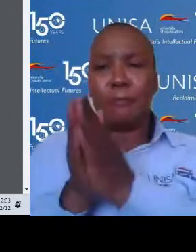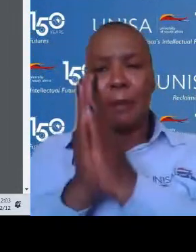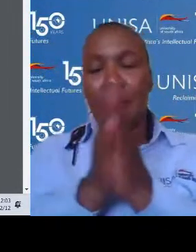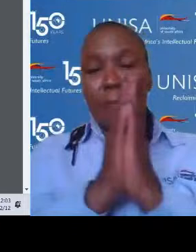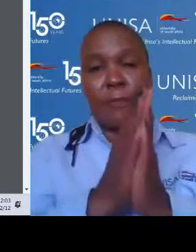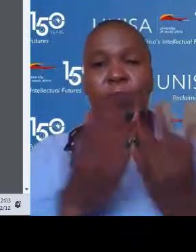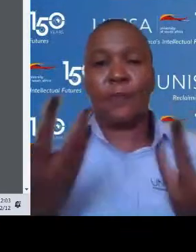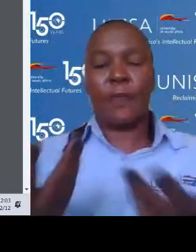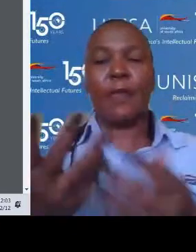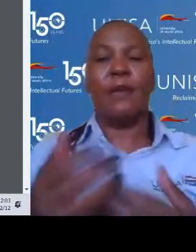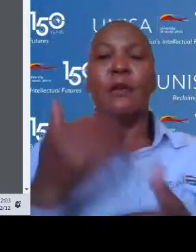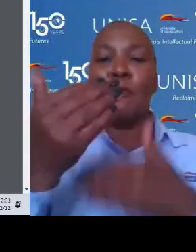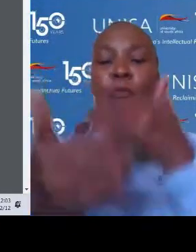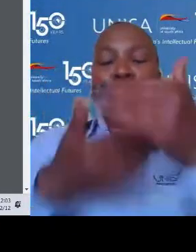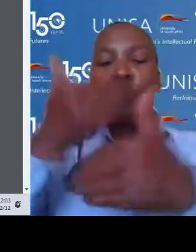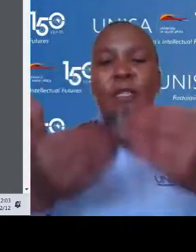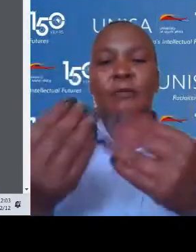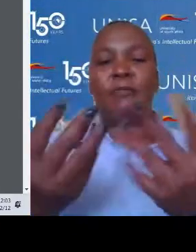process,